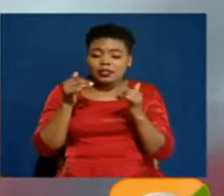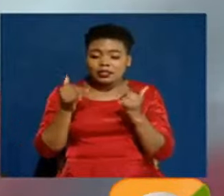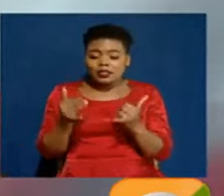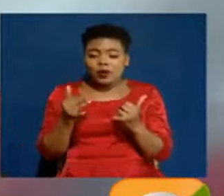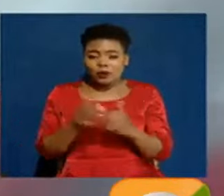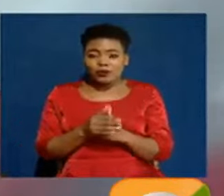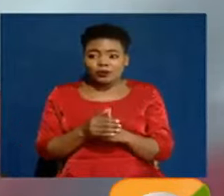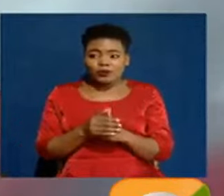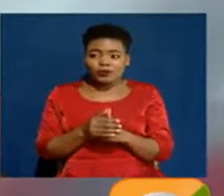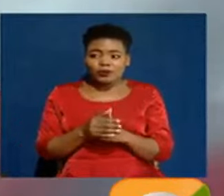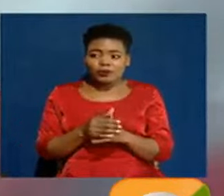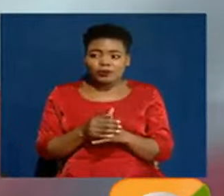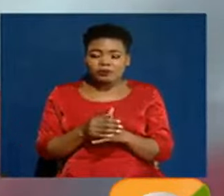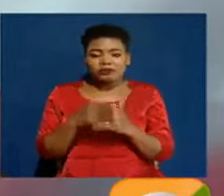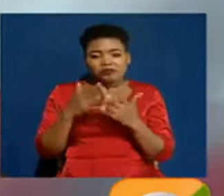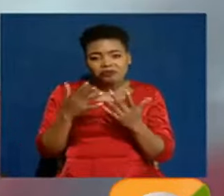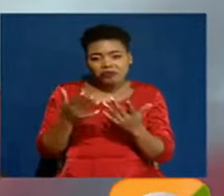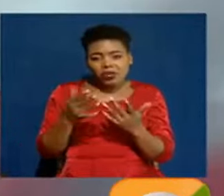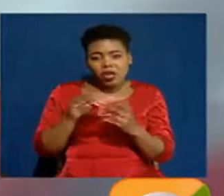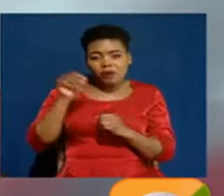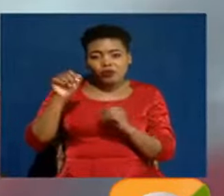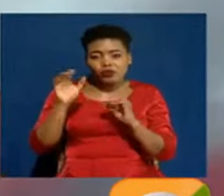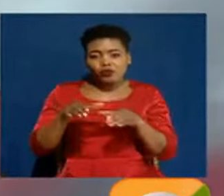unquote, towing the party line?